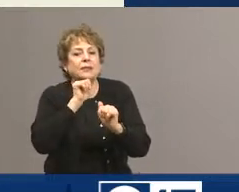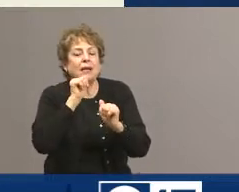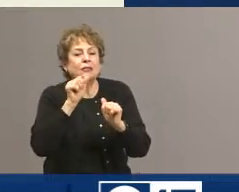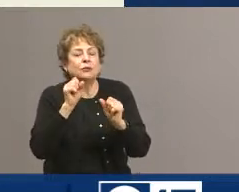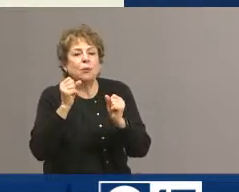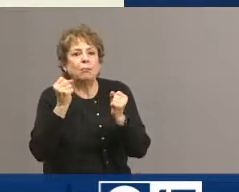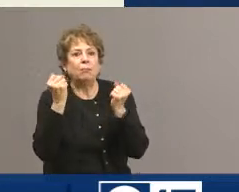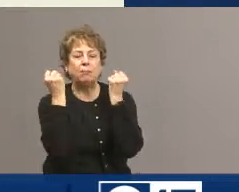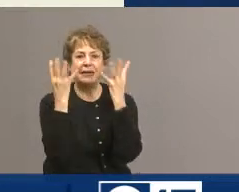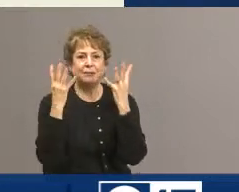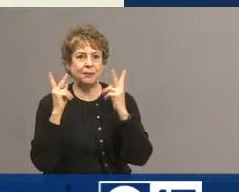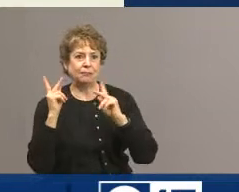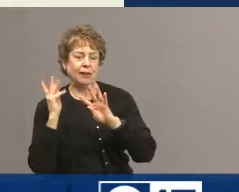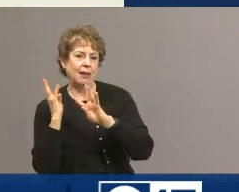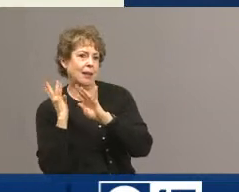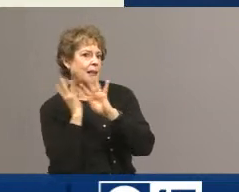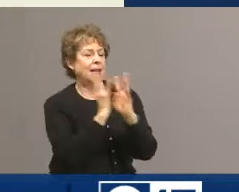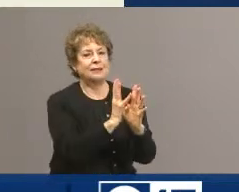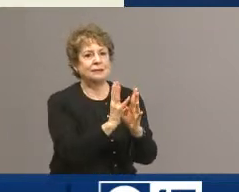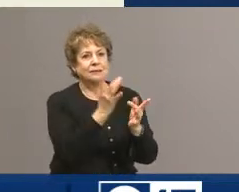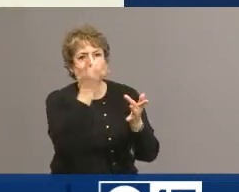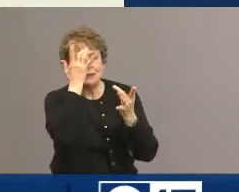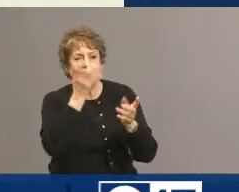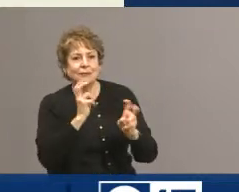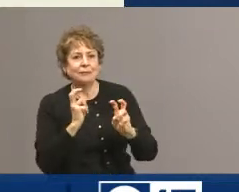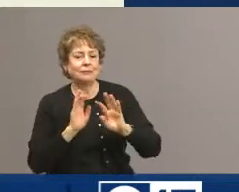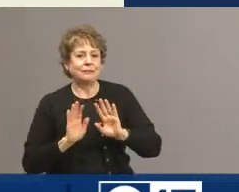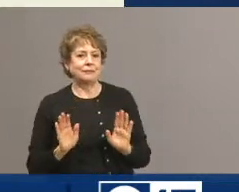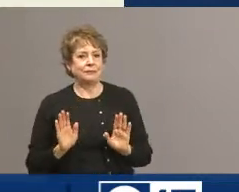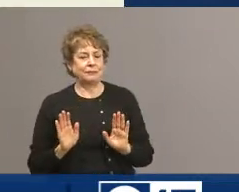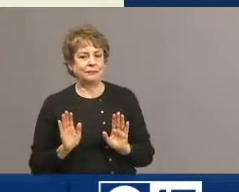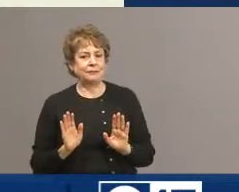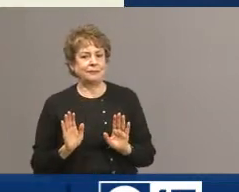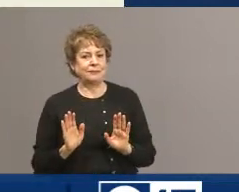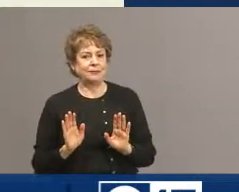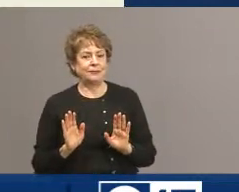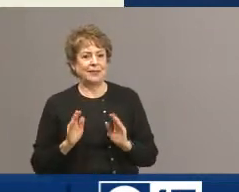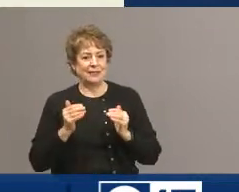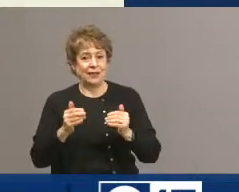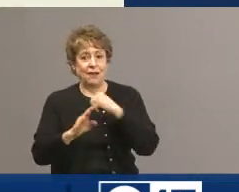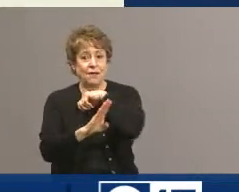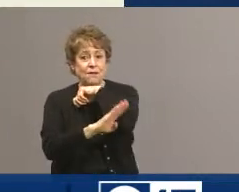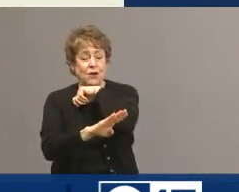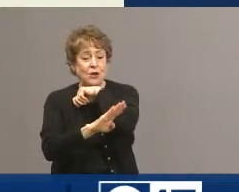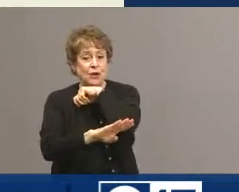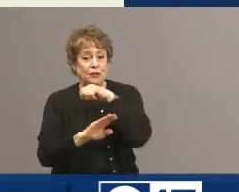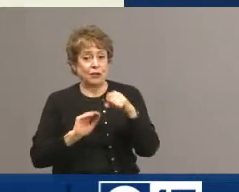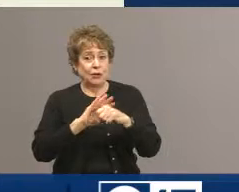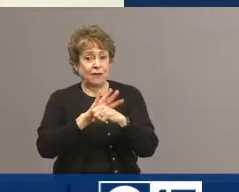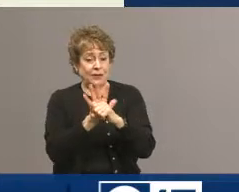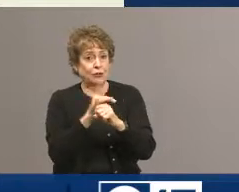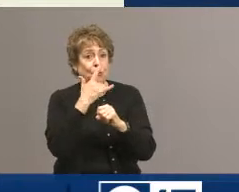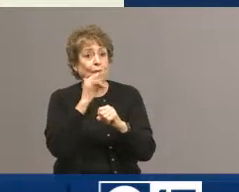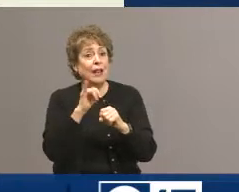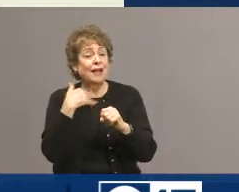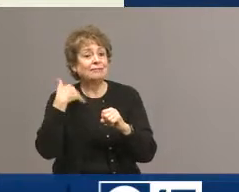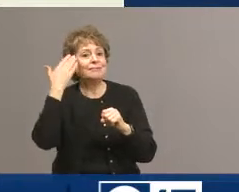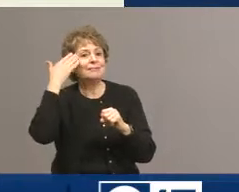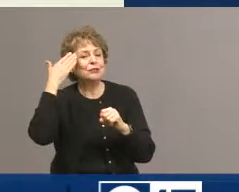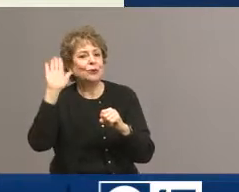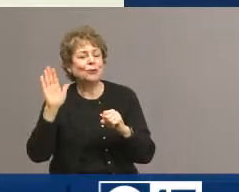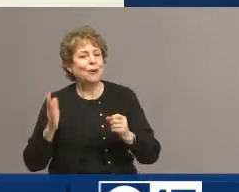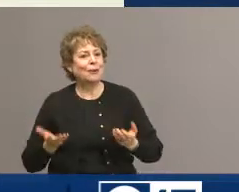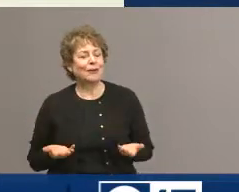virus holds for us as we come into the fall. We'll want to continue to stay vigilant and flexible and, like I've said